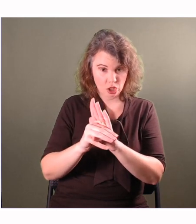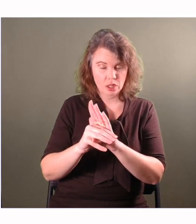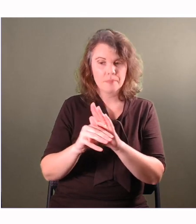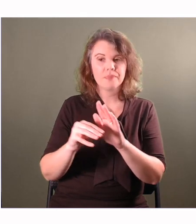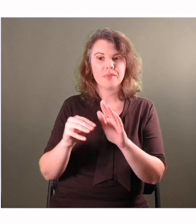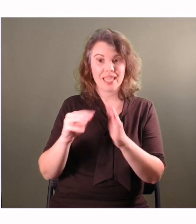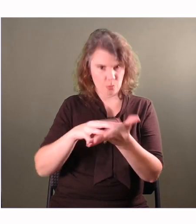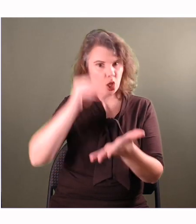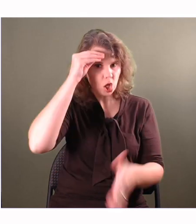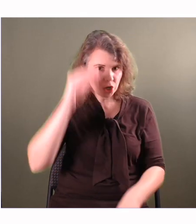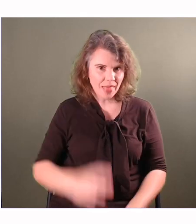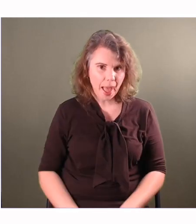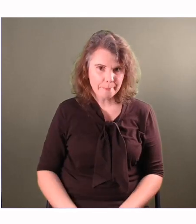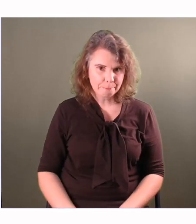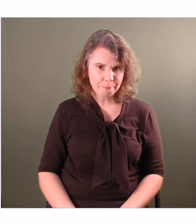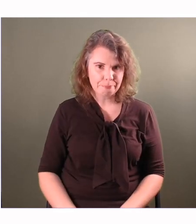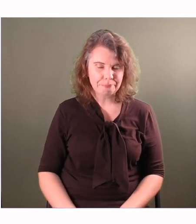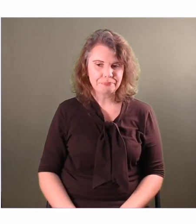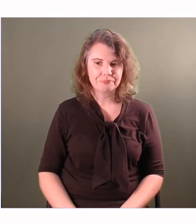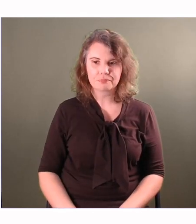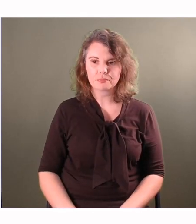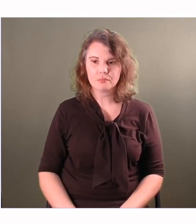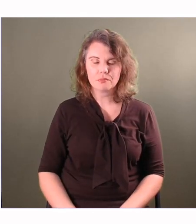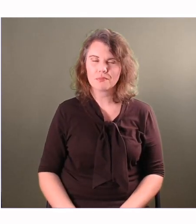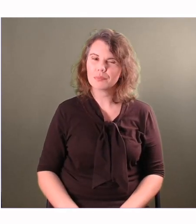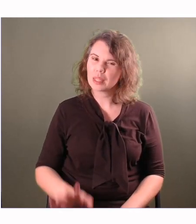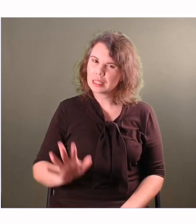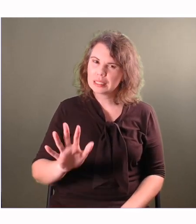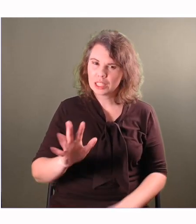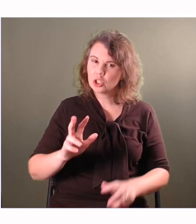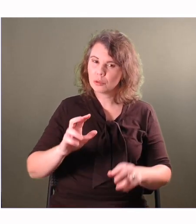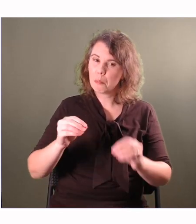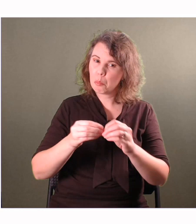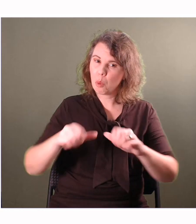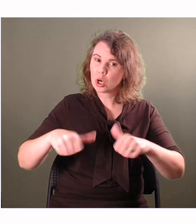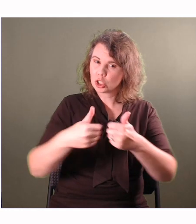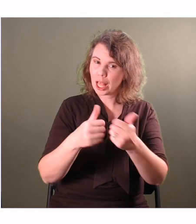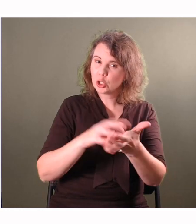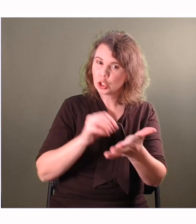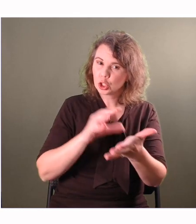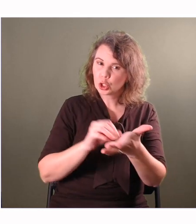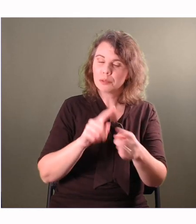model to do this, it learns it. It doesn't learn it